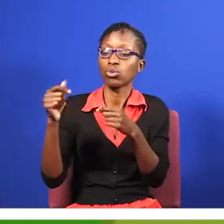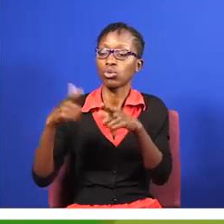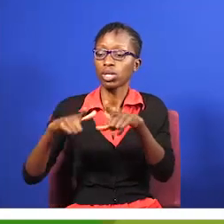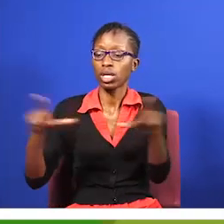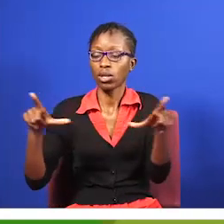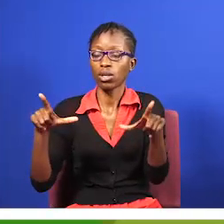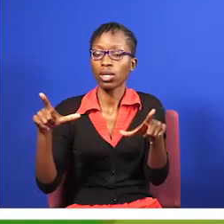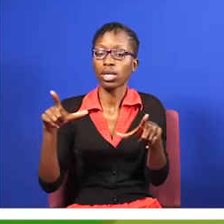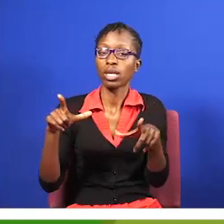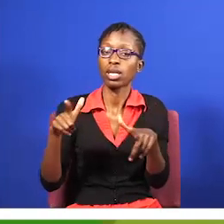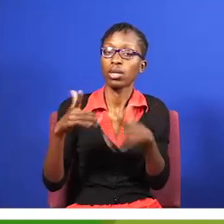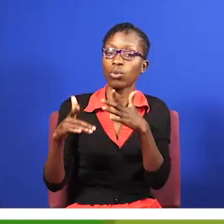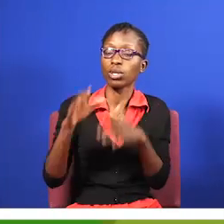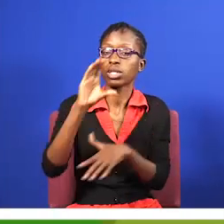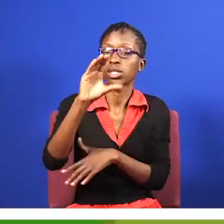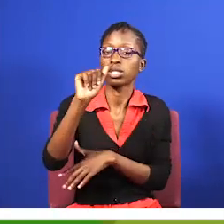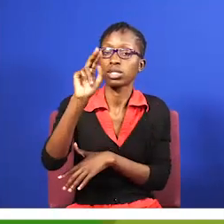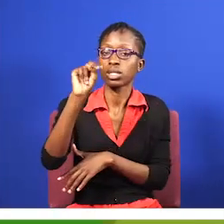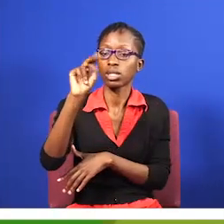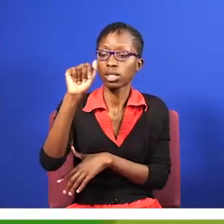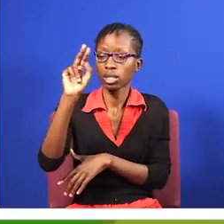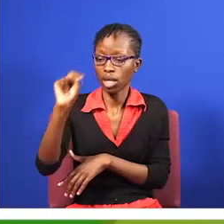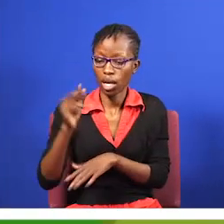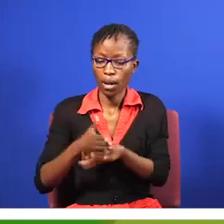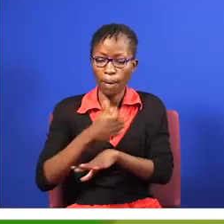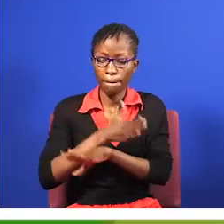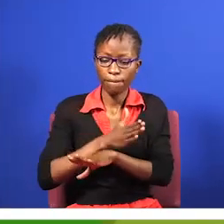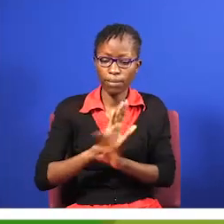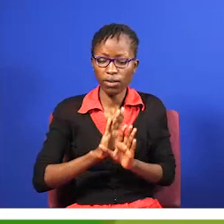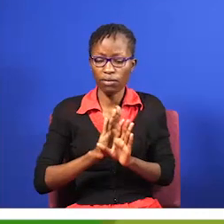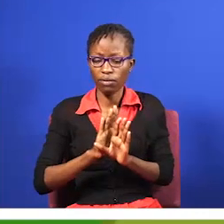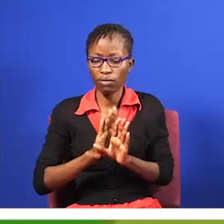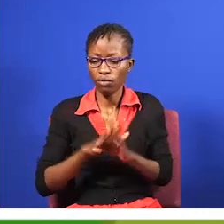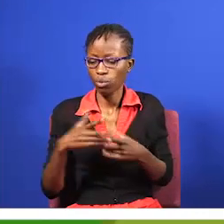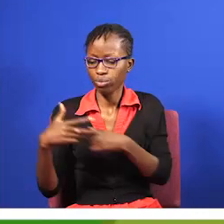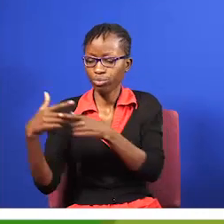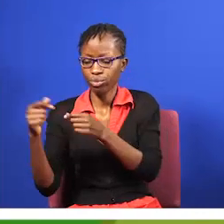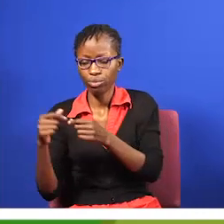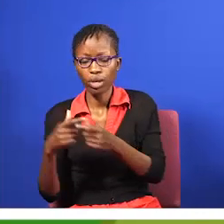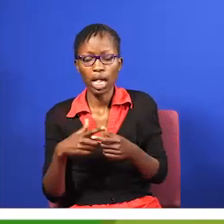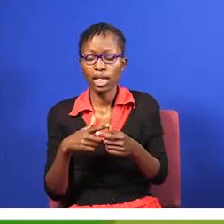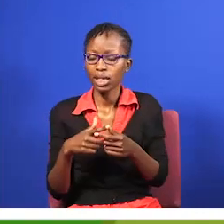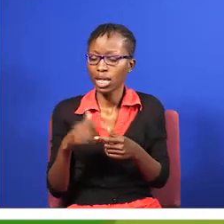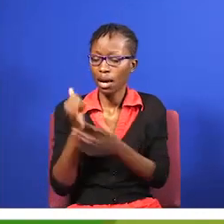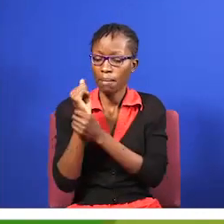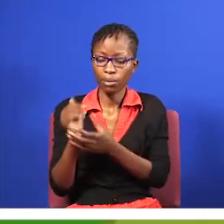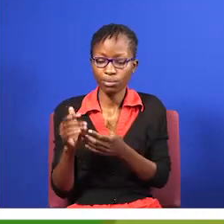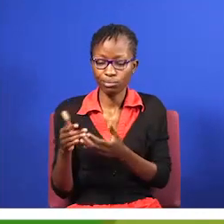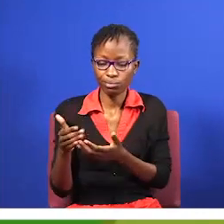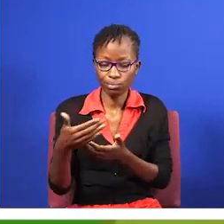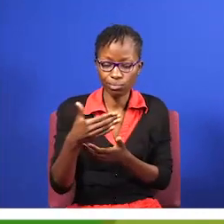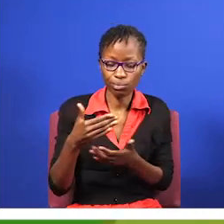the land of Canaan. But before he left, he went with his wife,